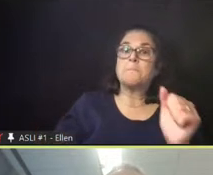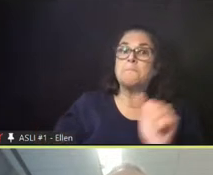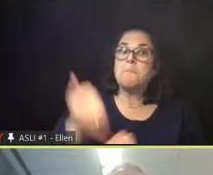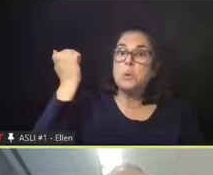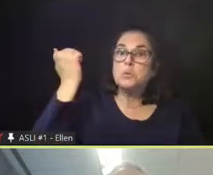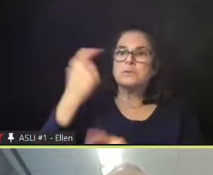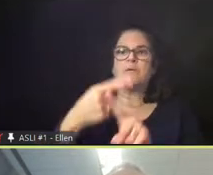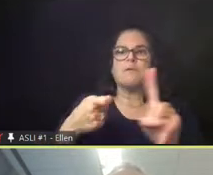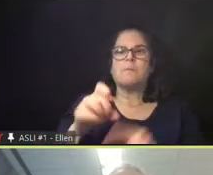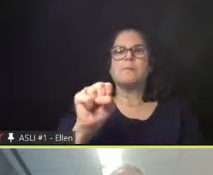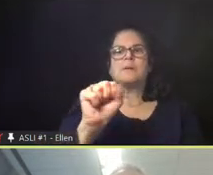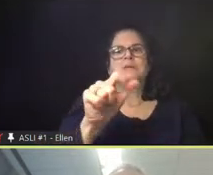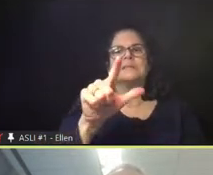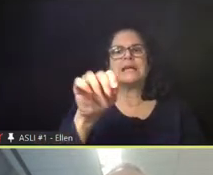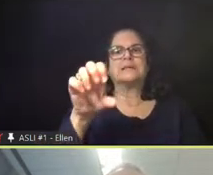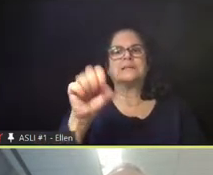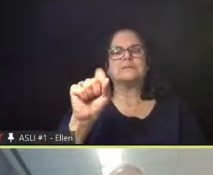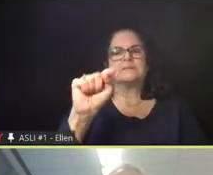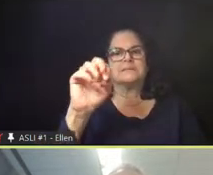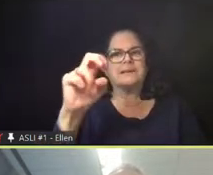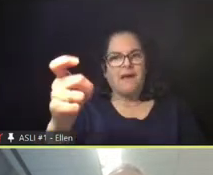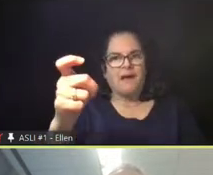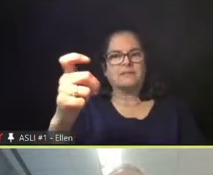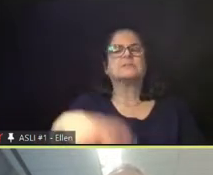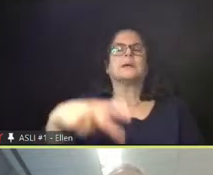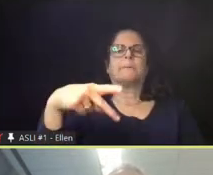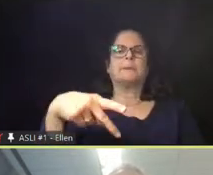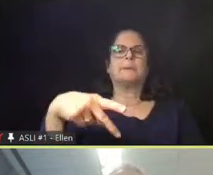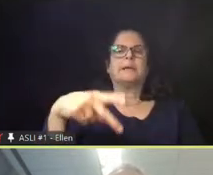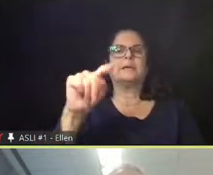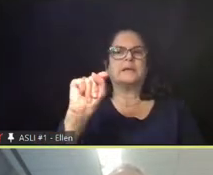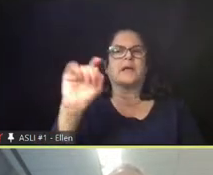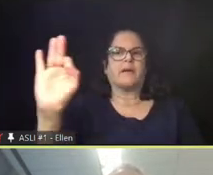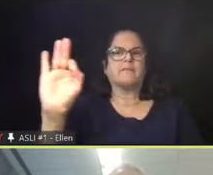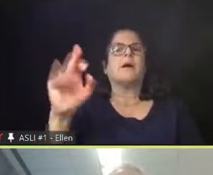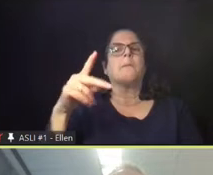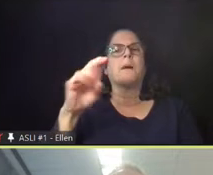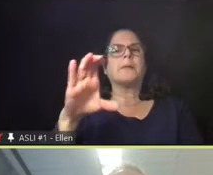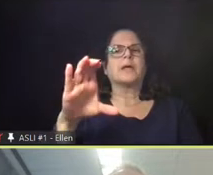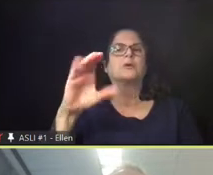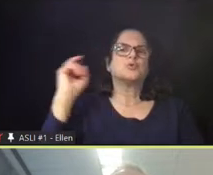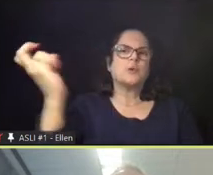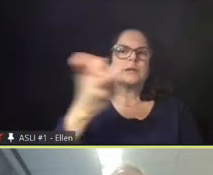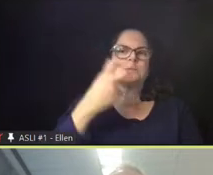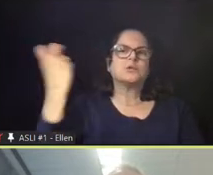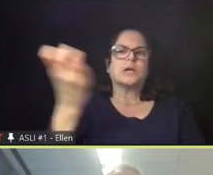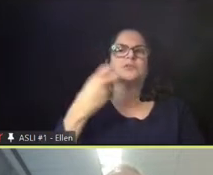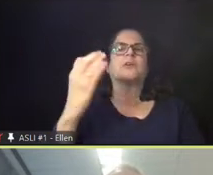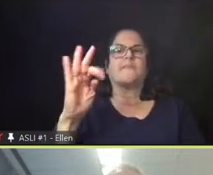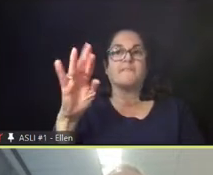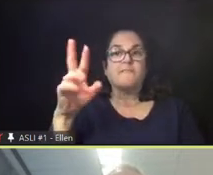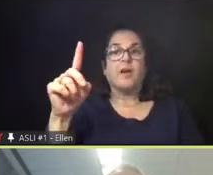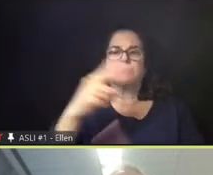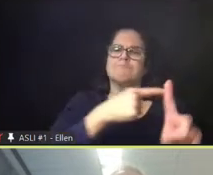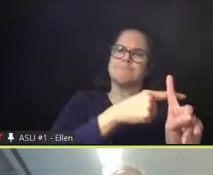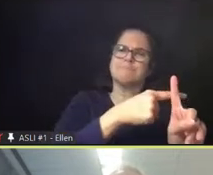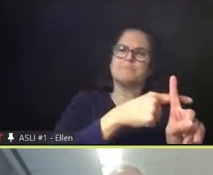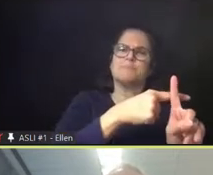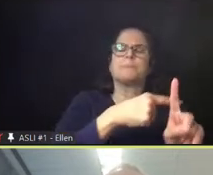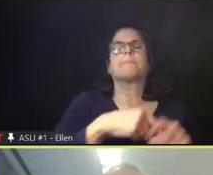from sales tax and PTF, the Public Transportation Fund positive variance, with some